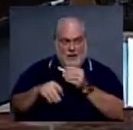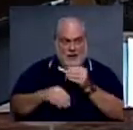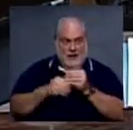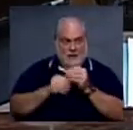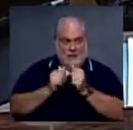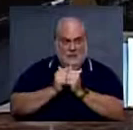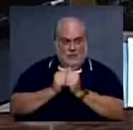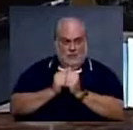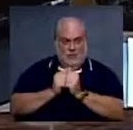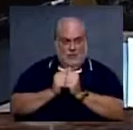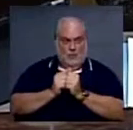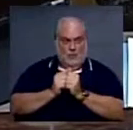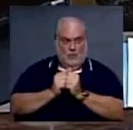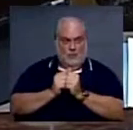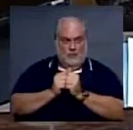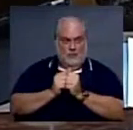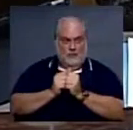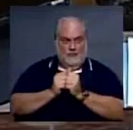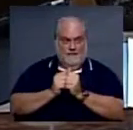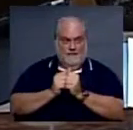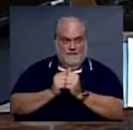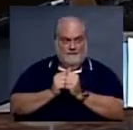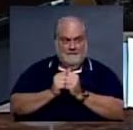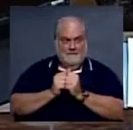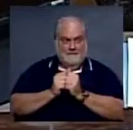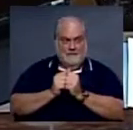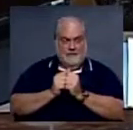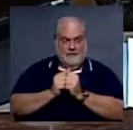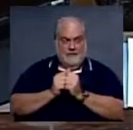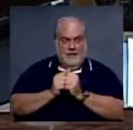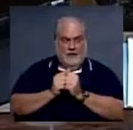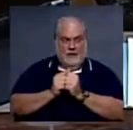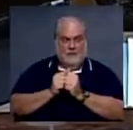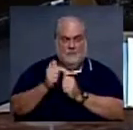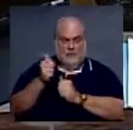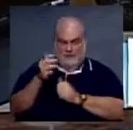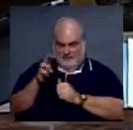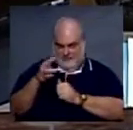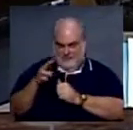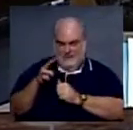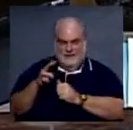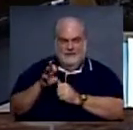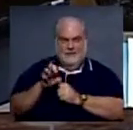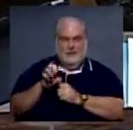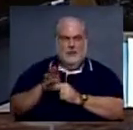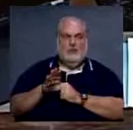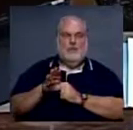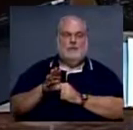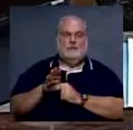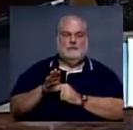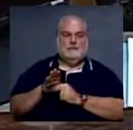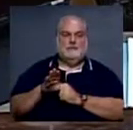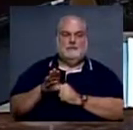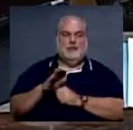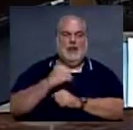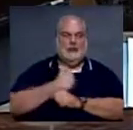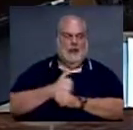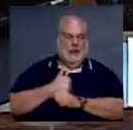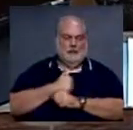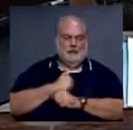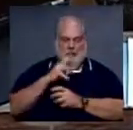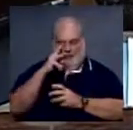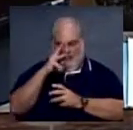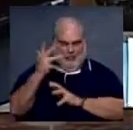added to the agenda for The 16th. the 16th, February 16th And meeting. Director Wright, I apologize. I